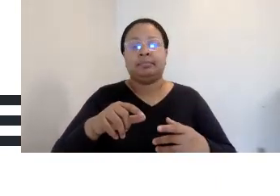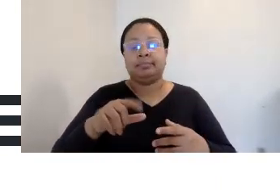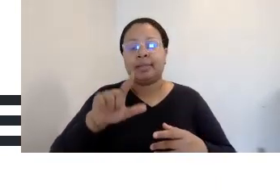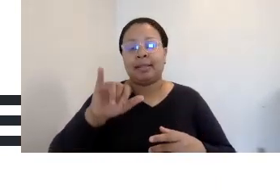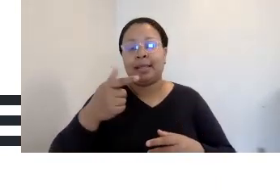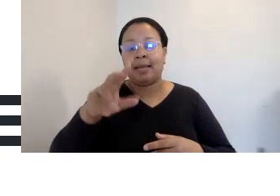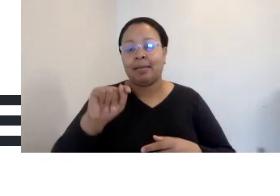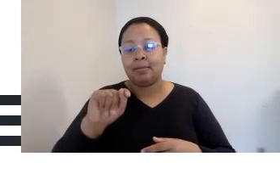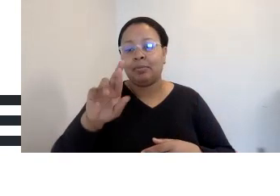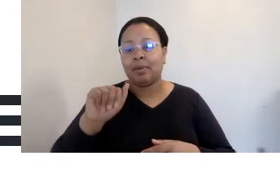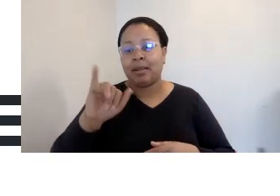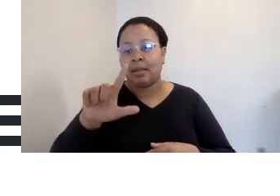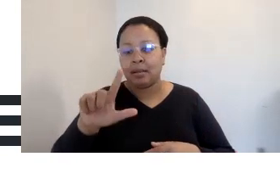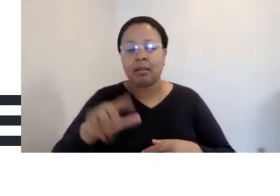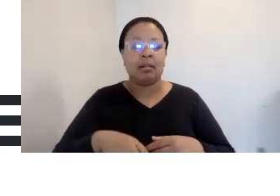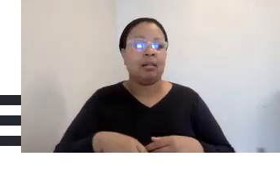like